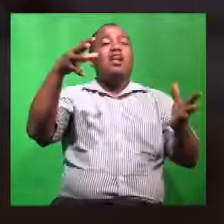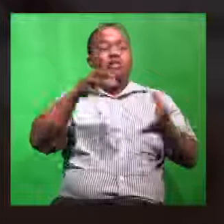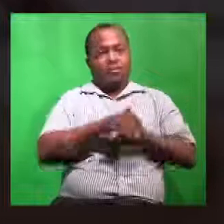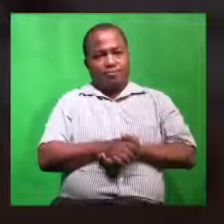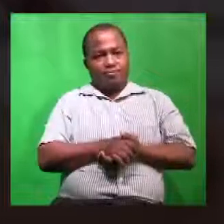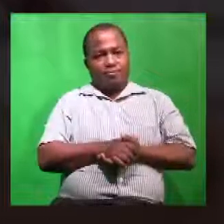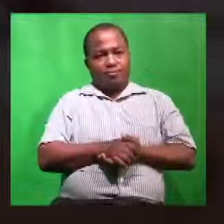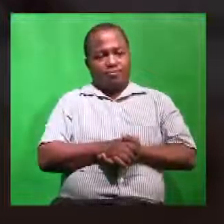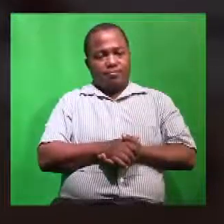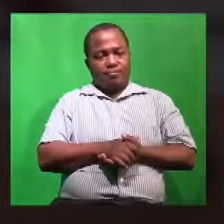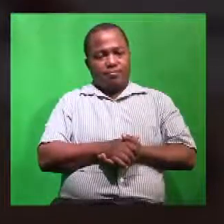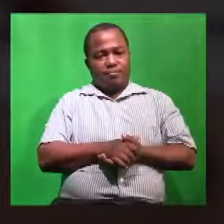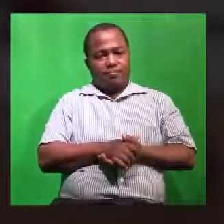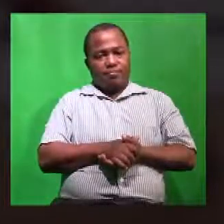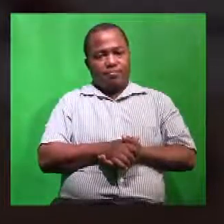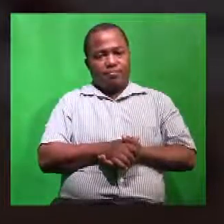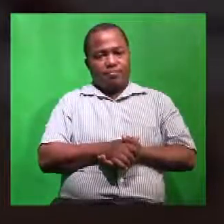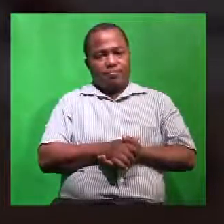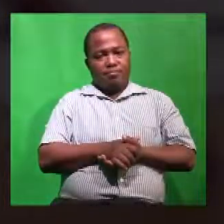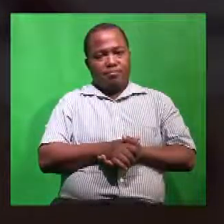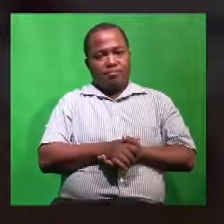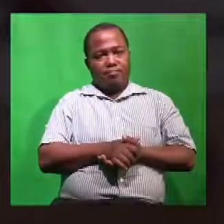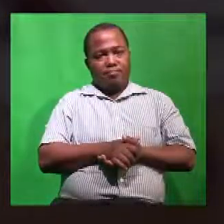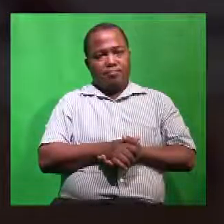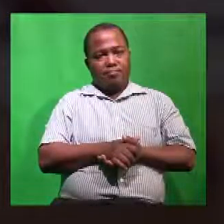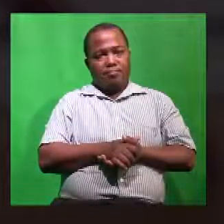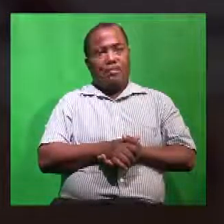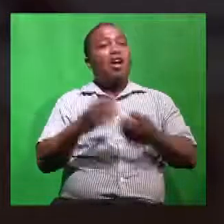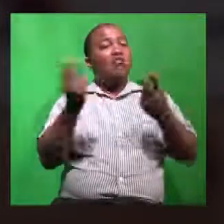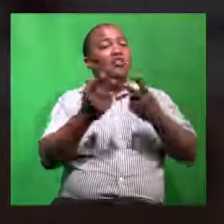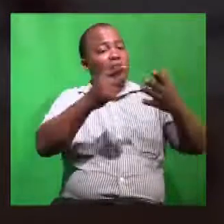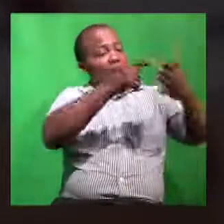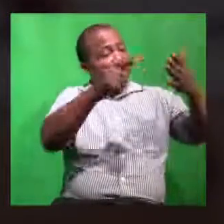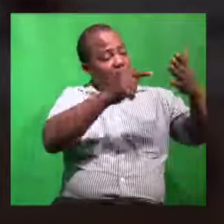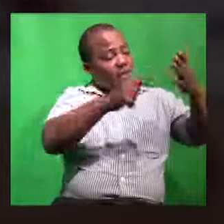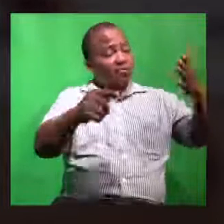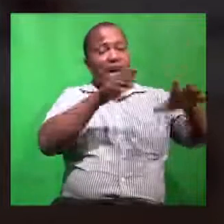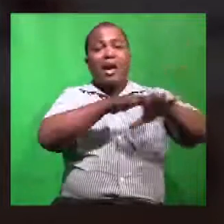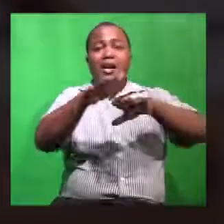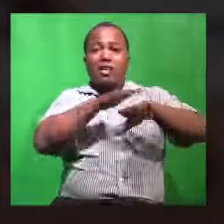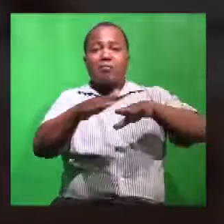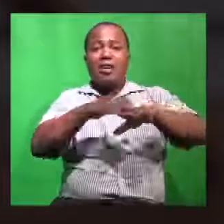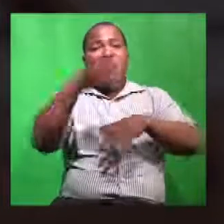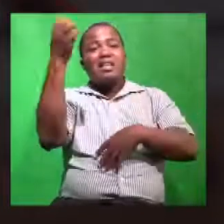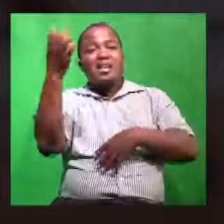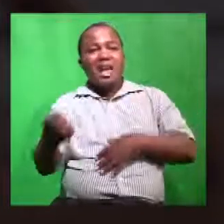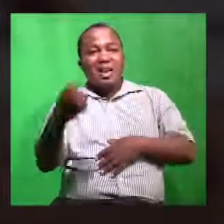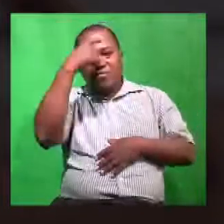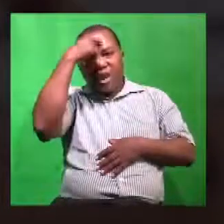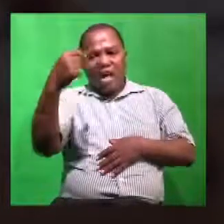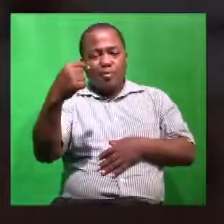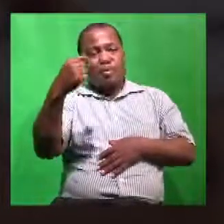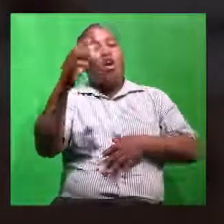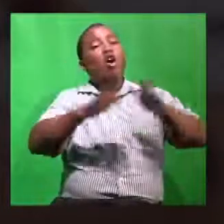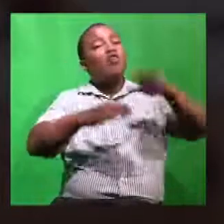values. We learn about cultural values. Also, we identify and explain the negative aspect of